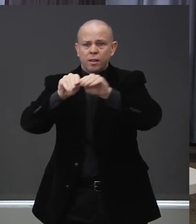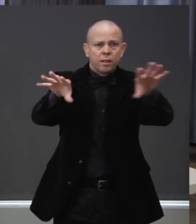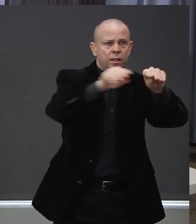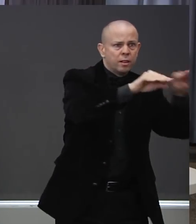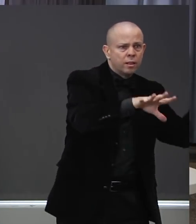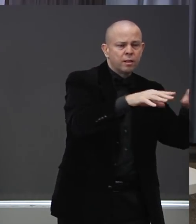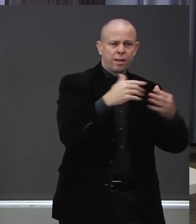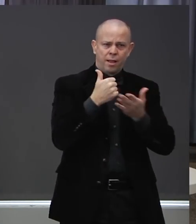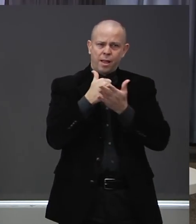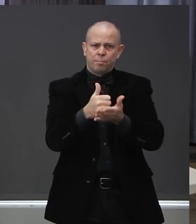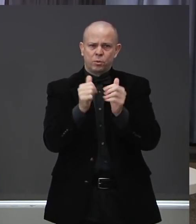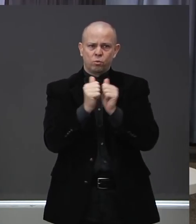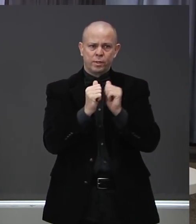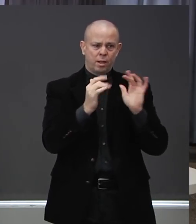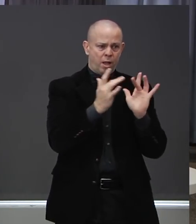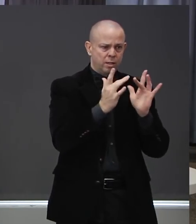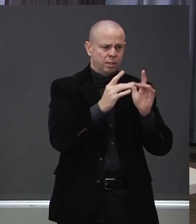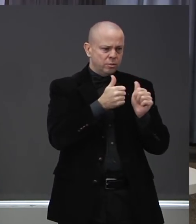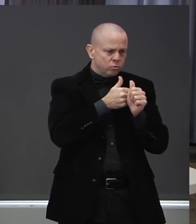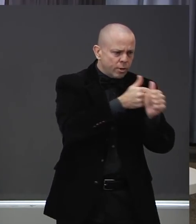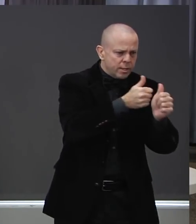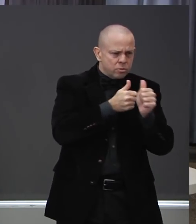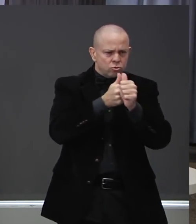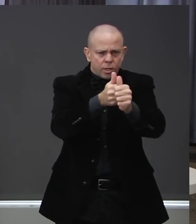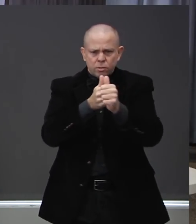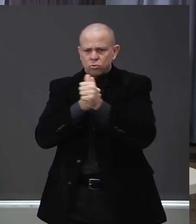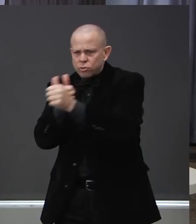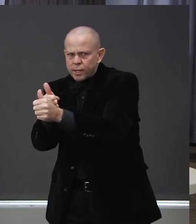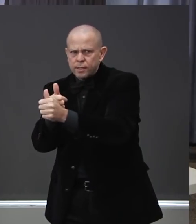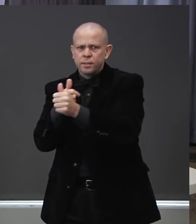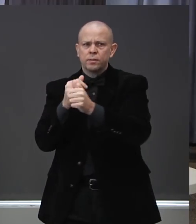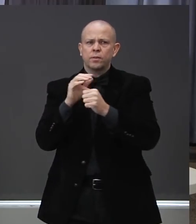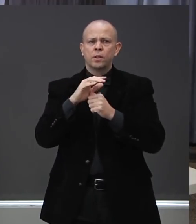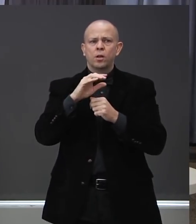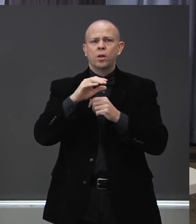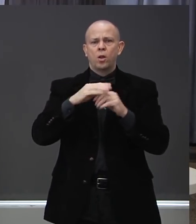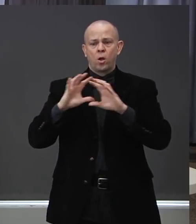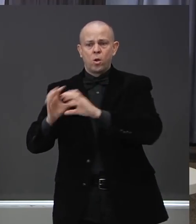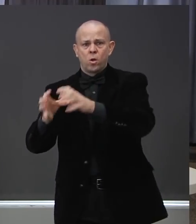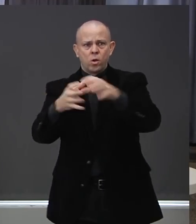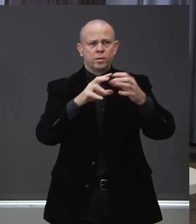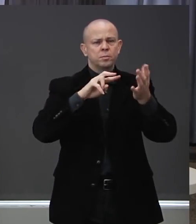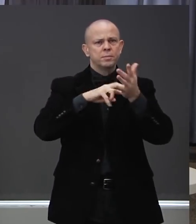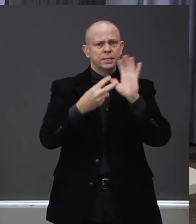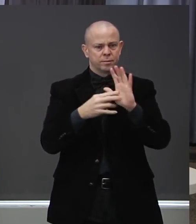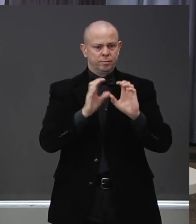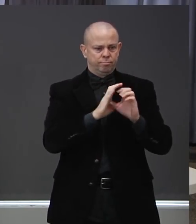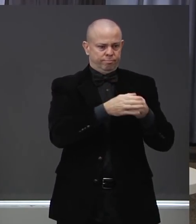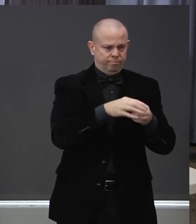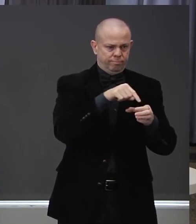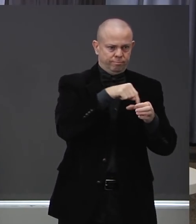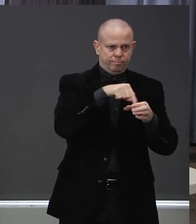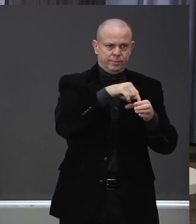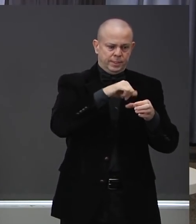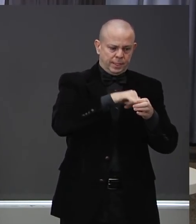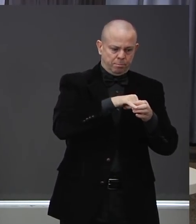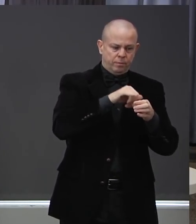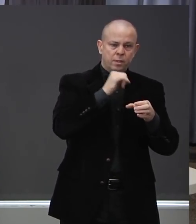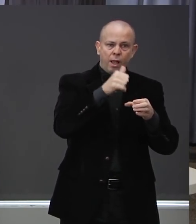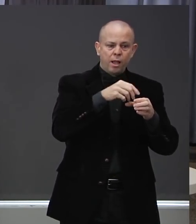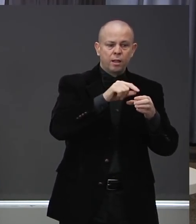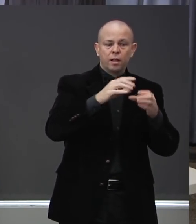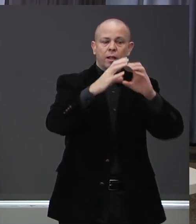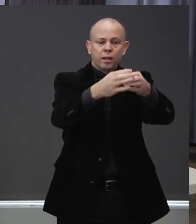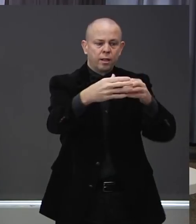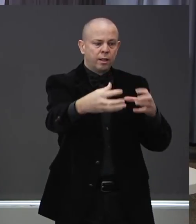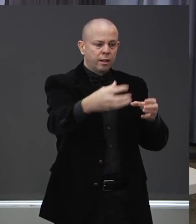Cohorting means putting students into stable groups and minimizing mixing with other groups. And cohorting is more manageable with an elementary